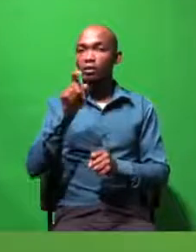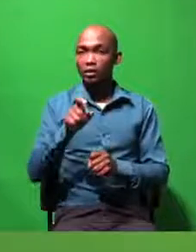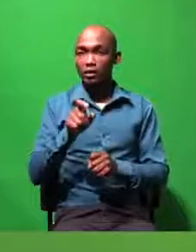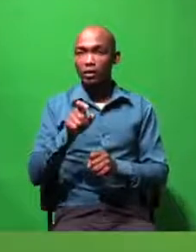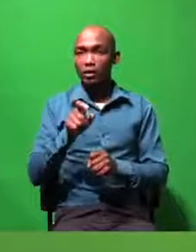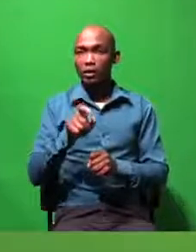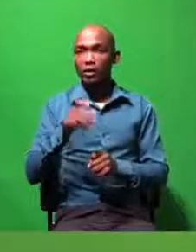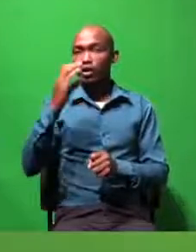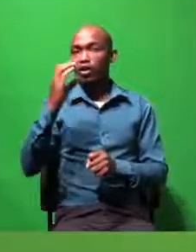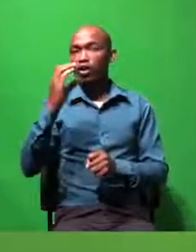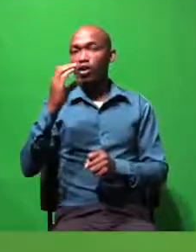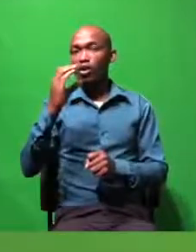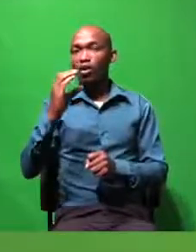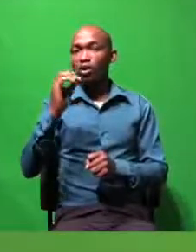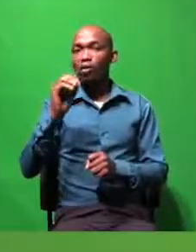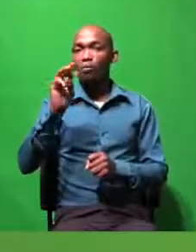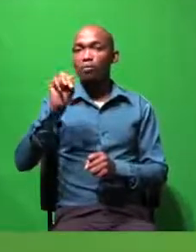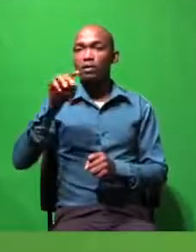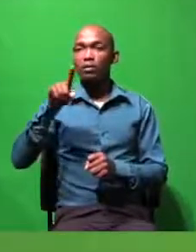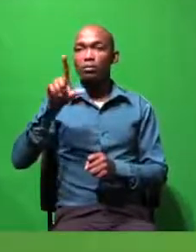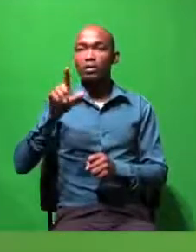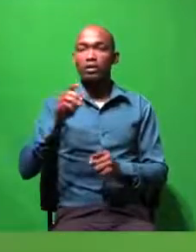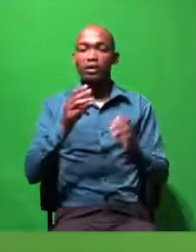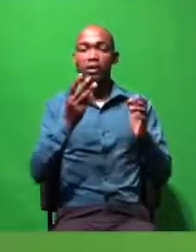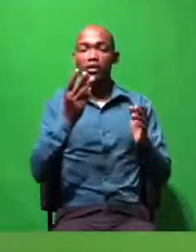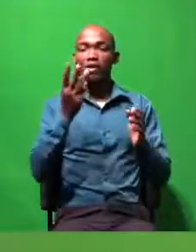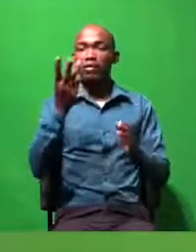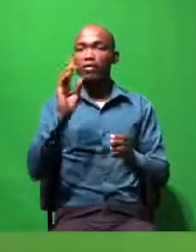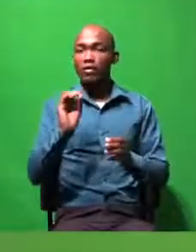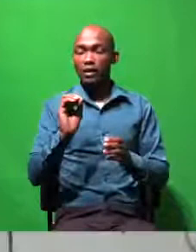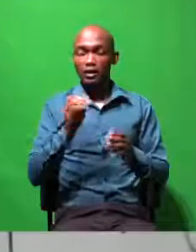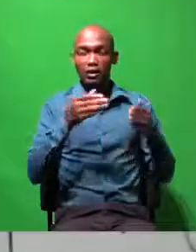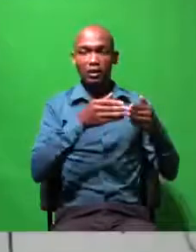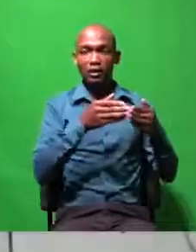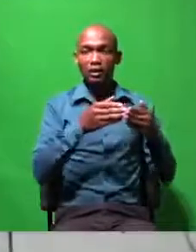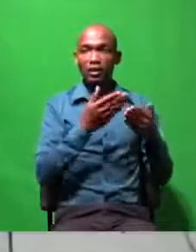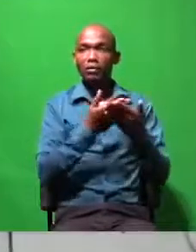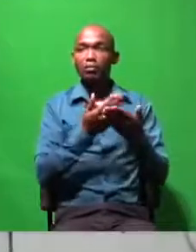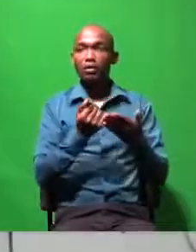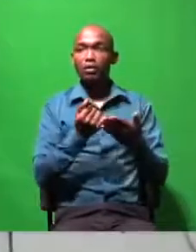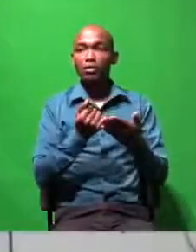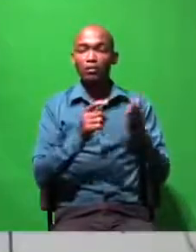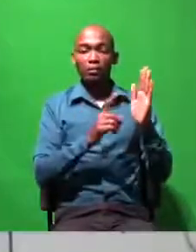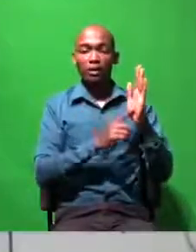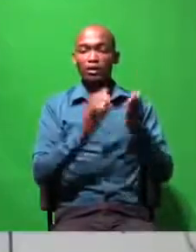of 60 degrees is what? 30 degrees. Why? Because 60